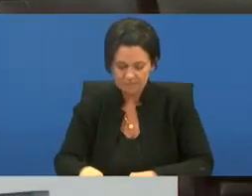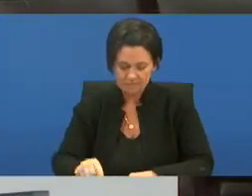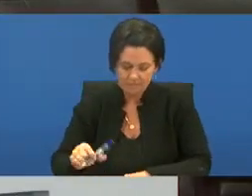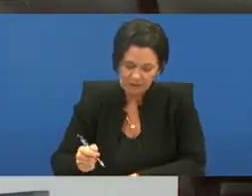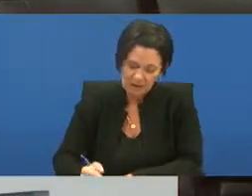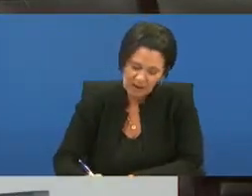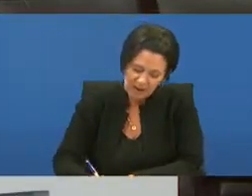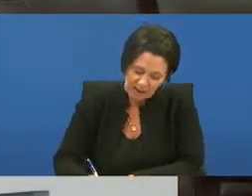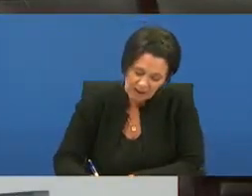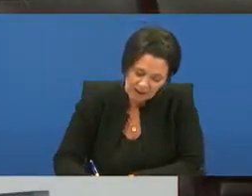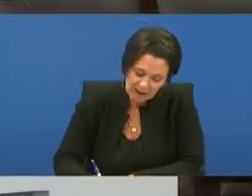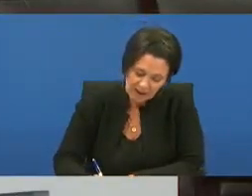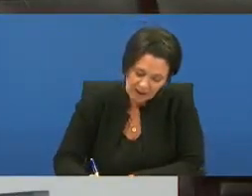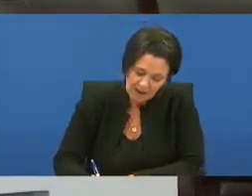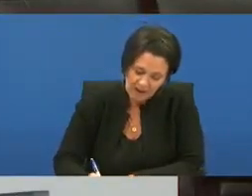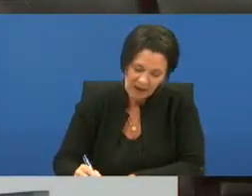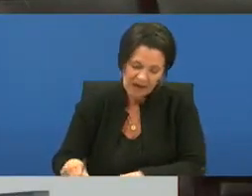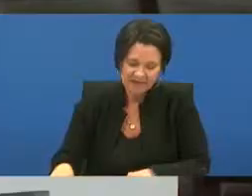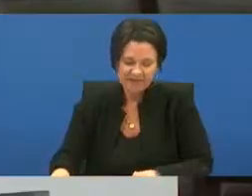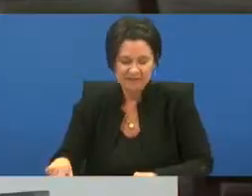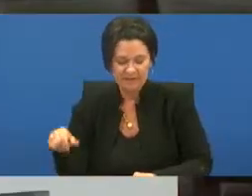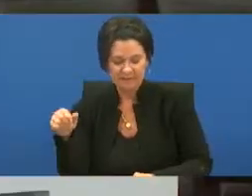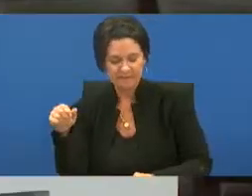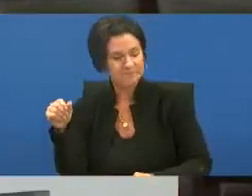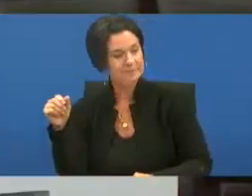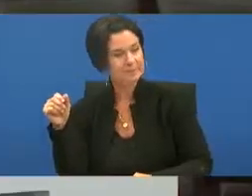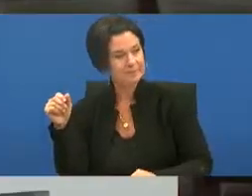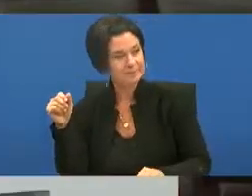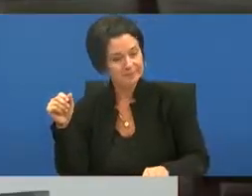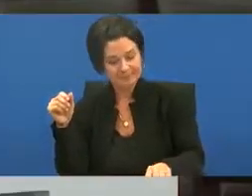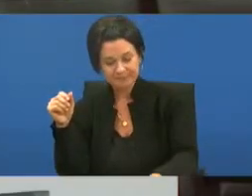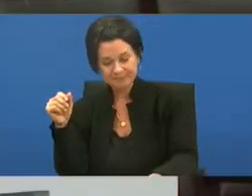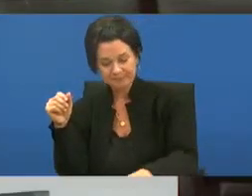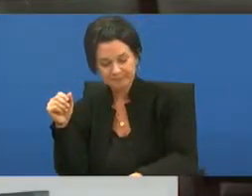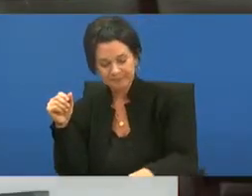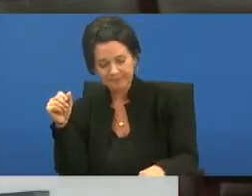should read through 2026.